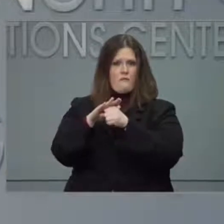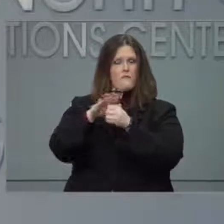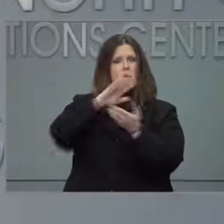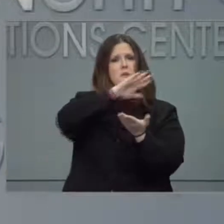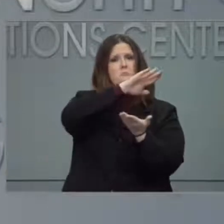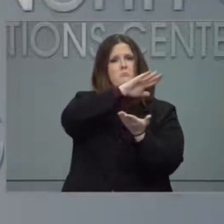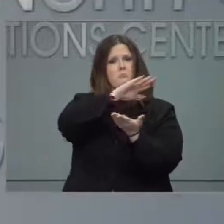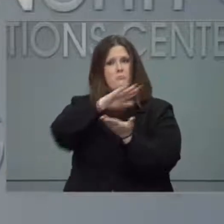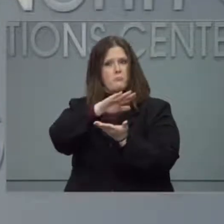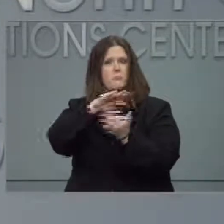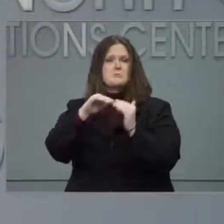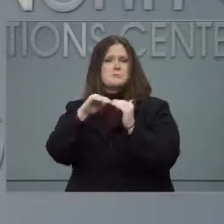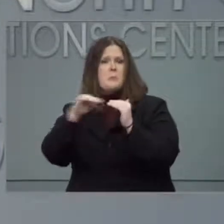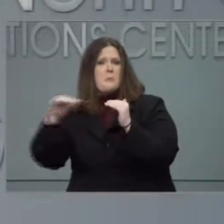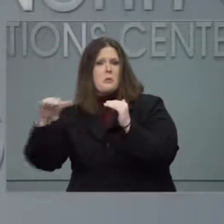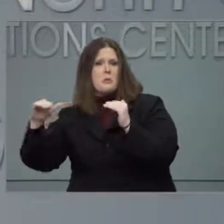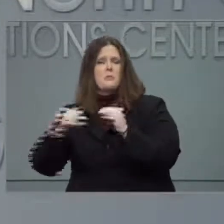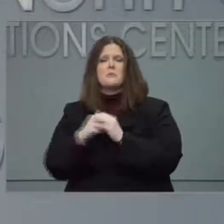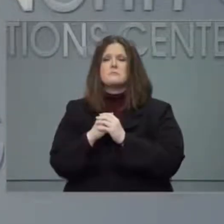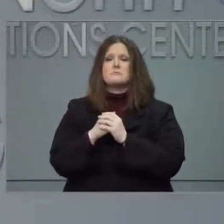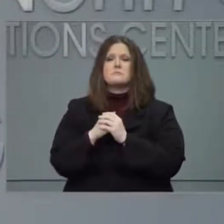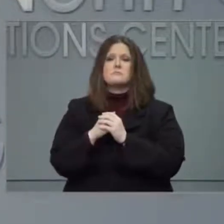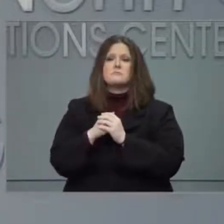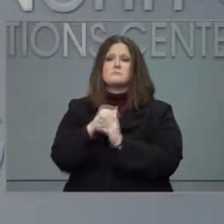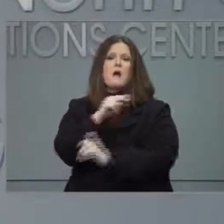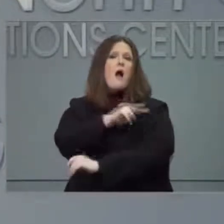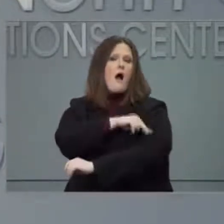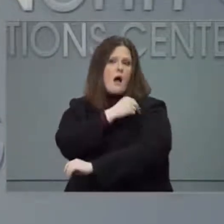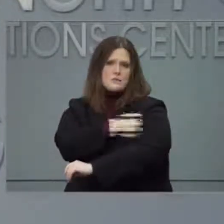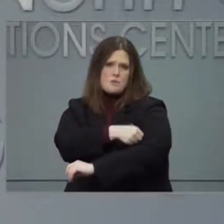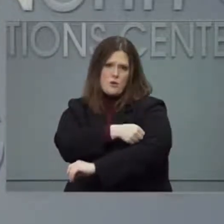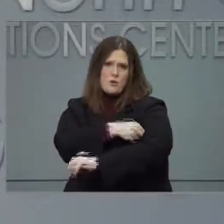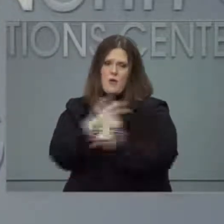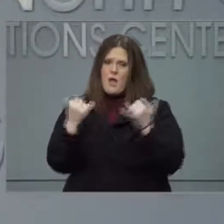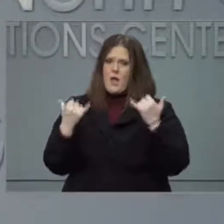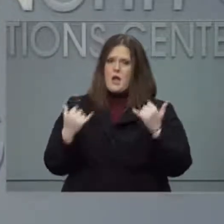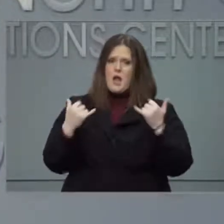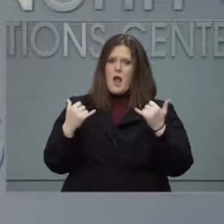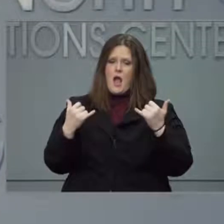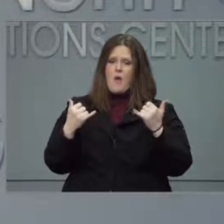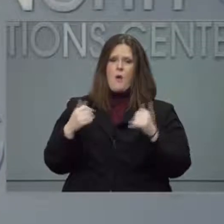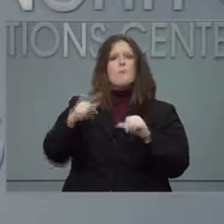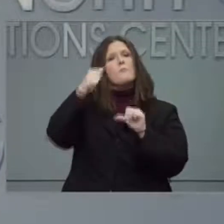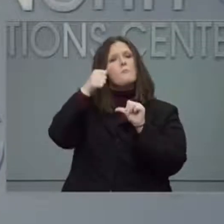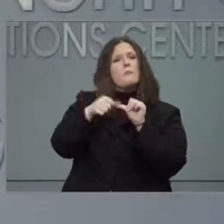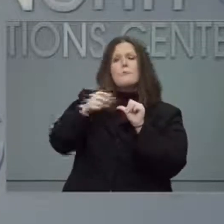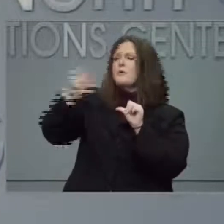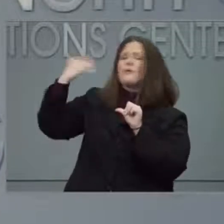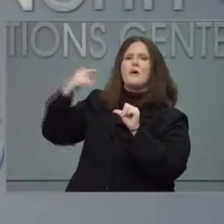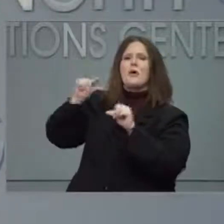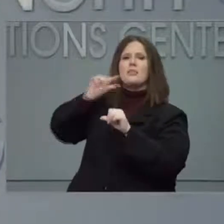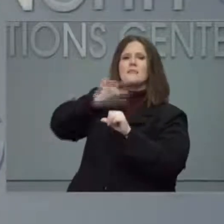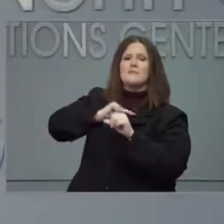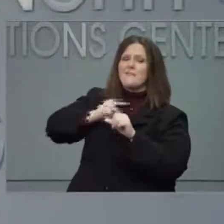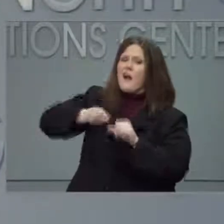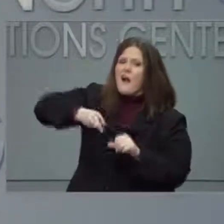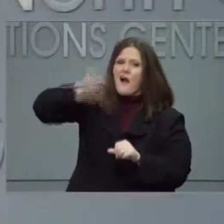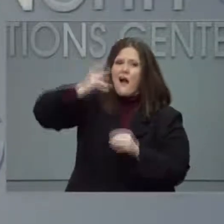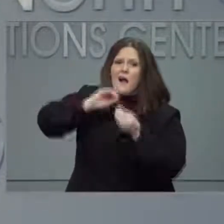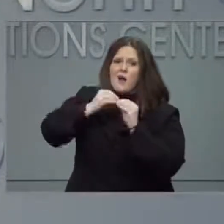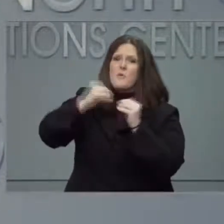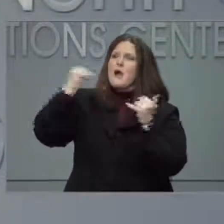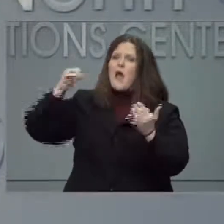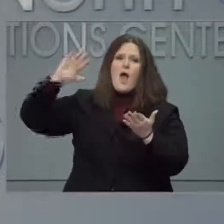stabilized. Hospitalizations have dropped to their lowest point since before Thanksgiving. The percent of